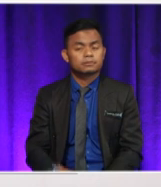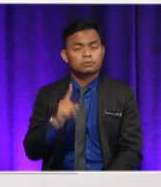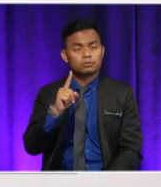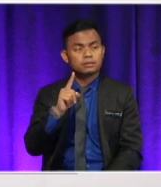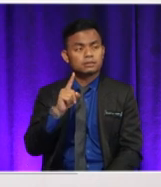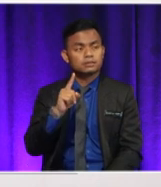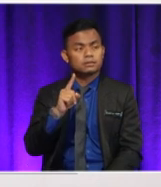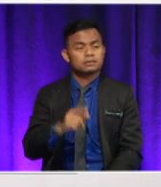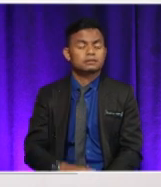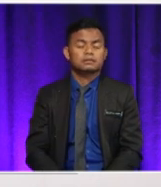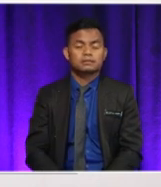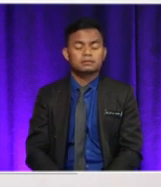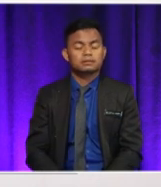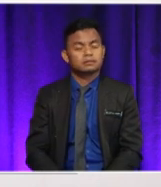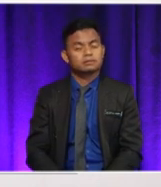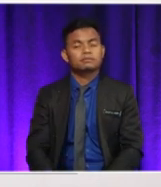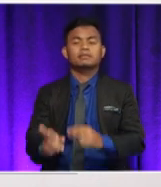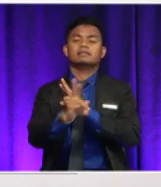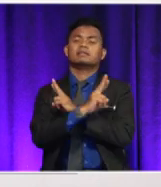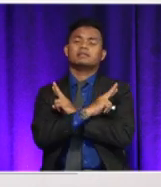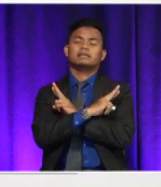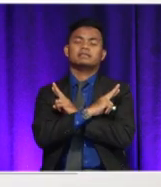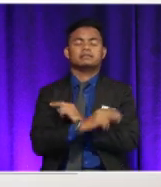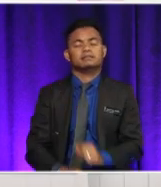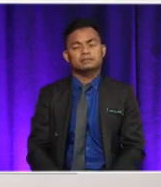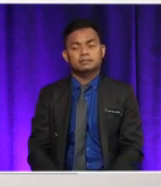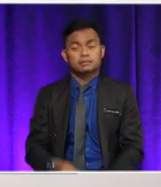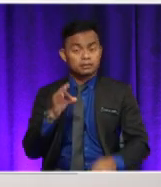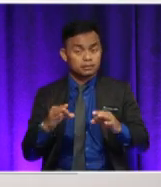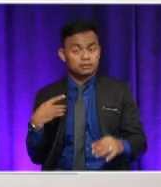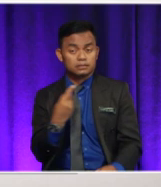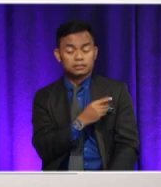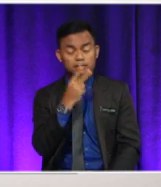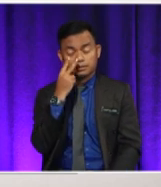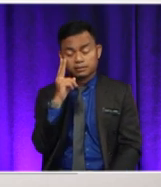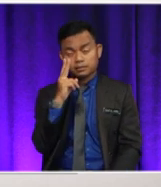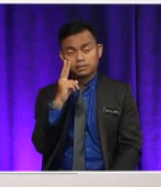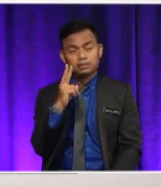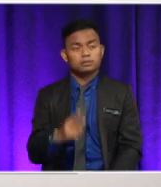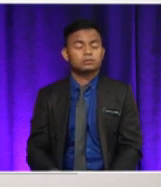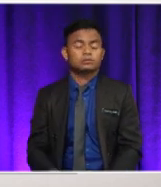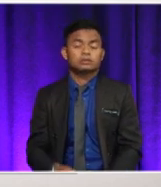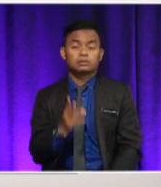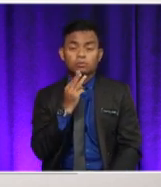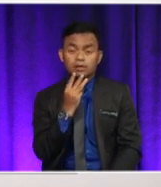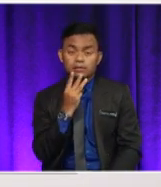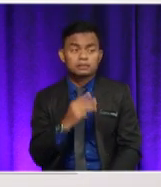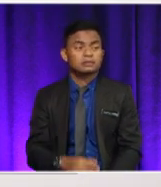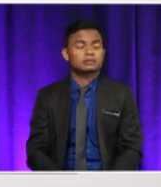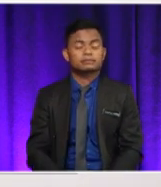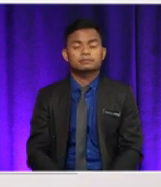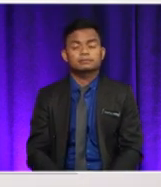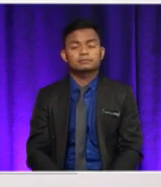is relaxing. If we look closely, the main colors there are blues and